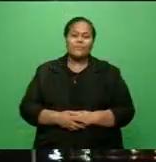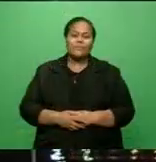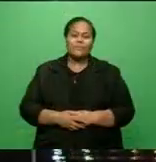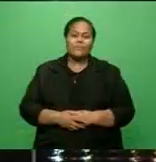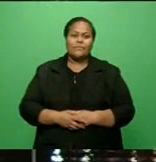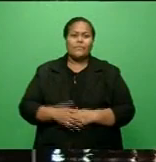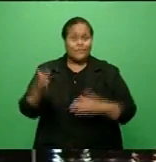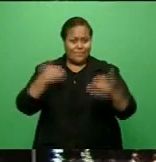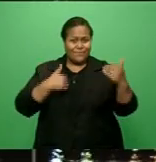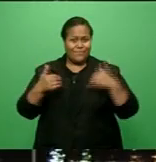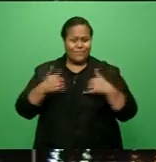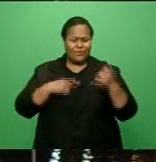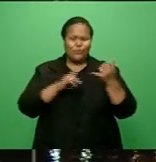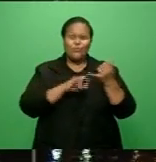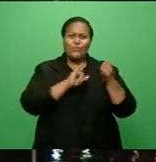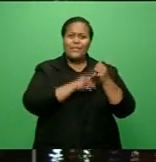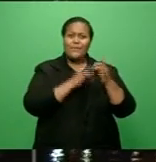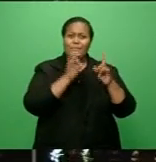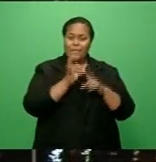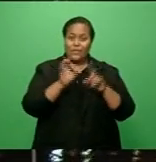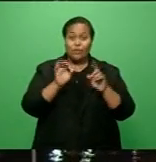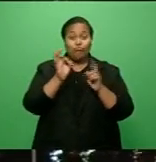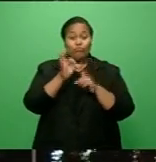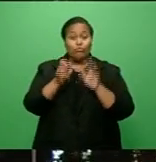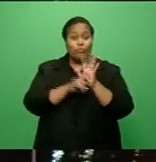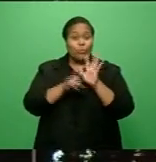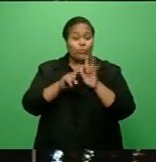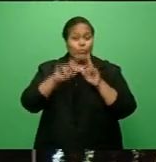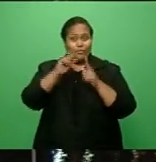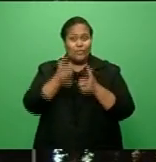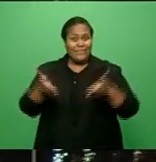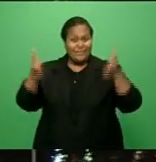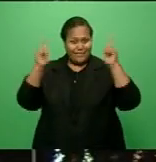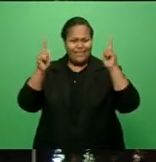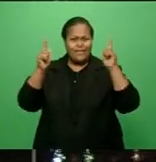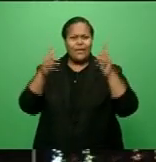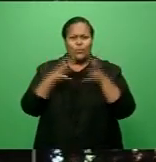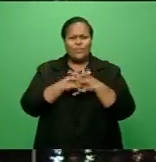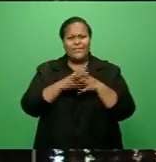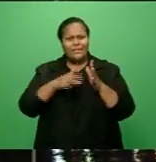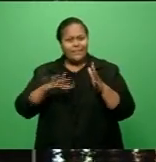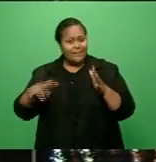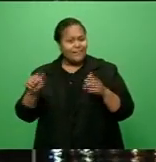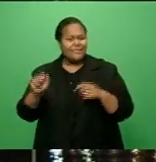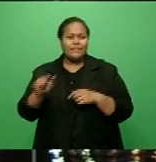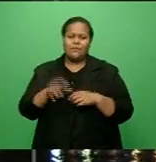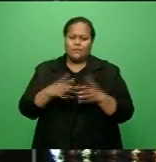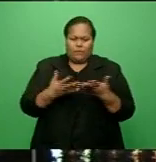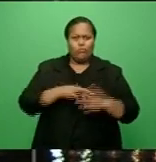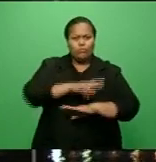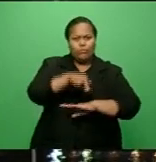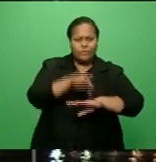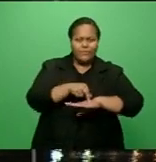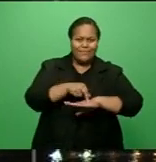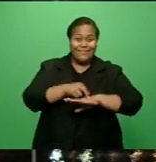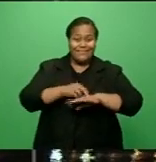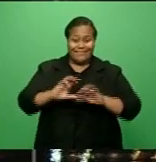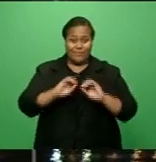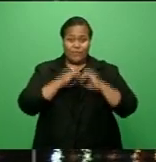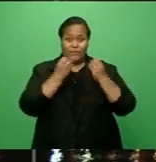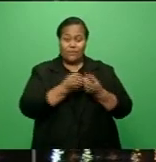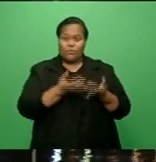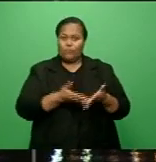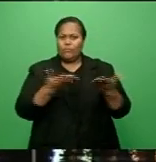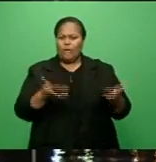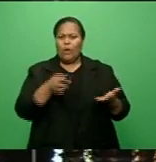University of the South Pacific Pro-Chancellor Winston Thompson says the regional institution is in crisis. Thompson says there is a clear disconnect